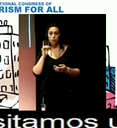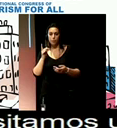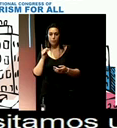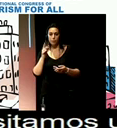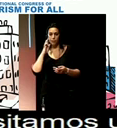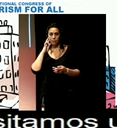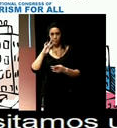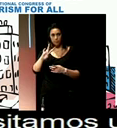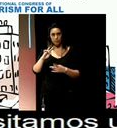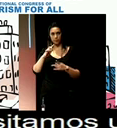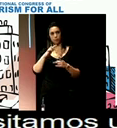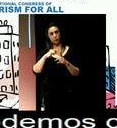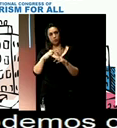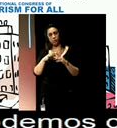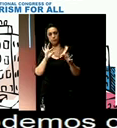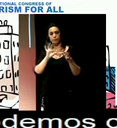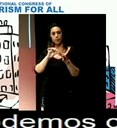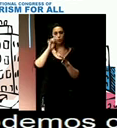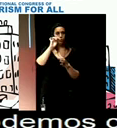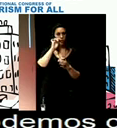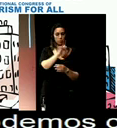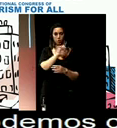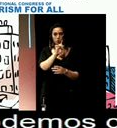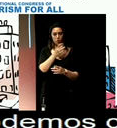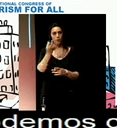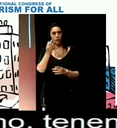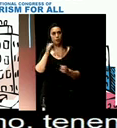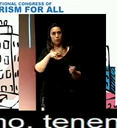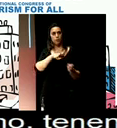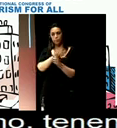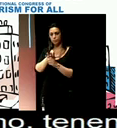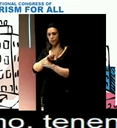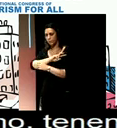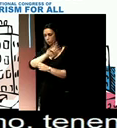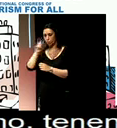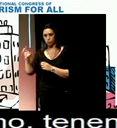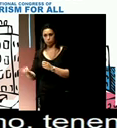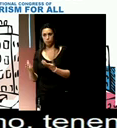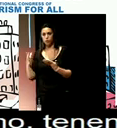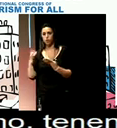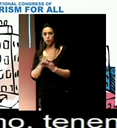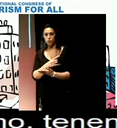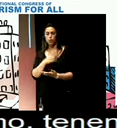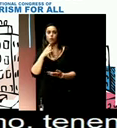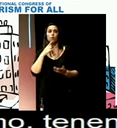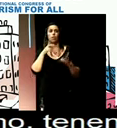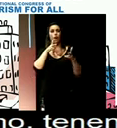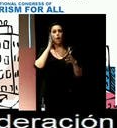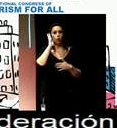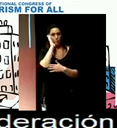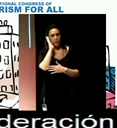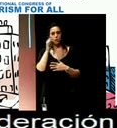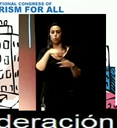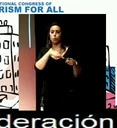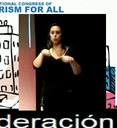need to consider all the elements of these chains. Not only accommodation, not only the transportation, that is